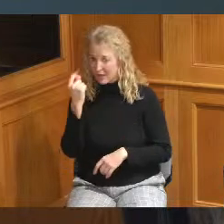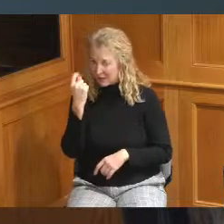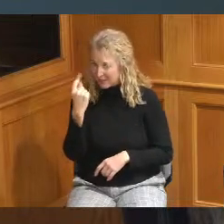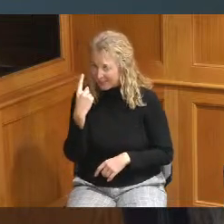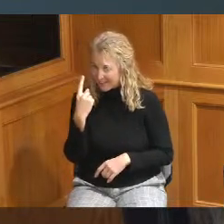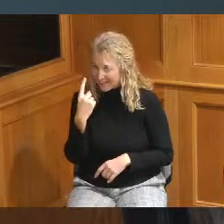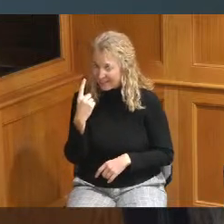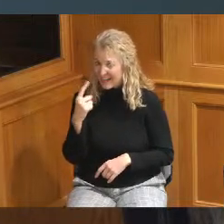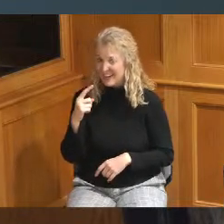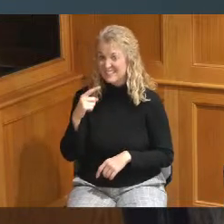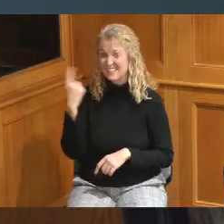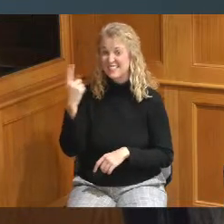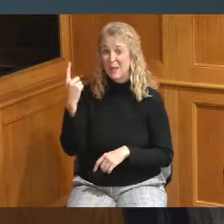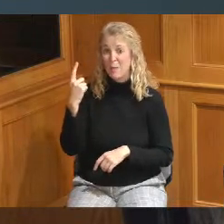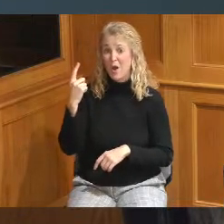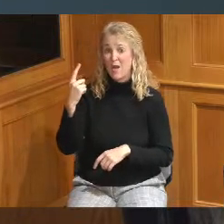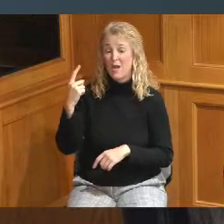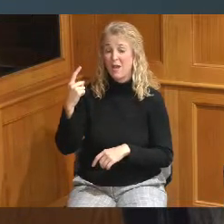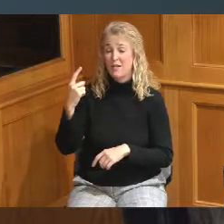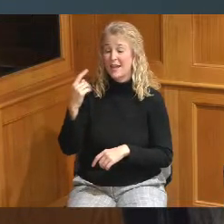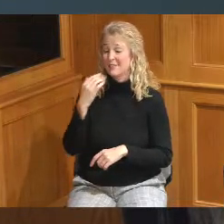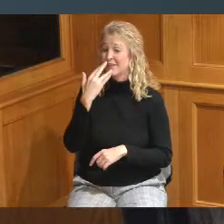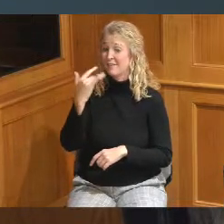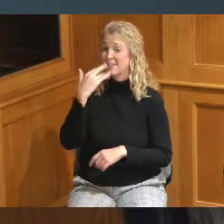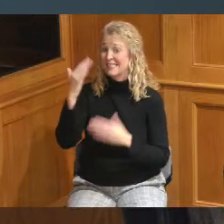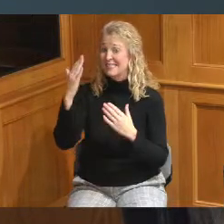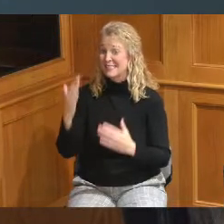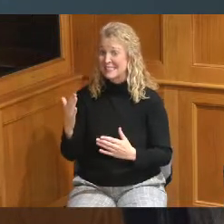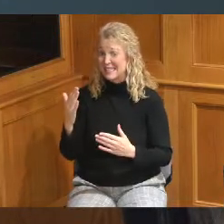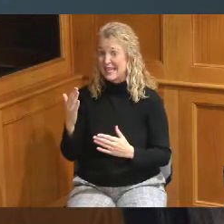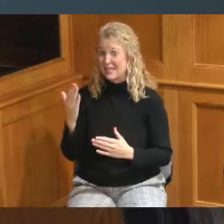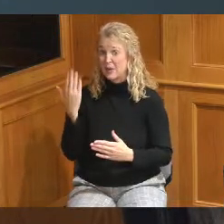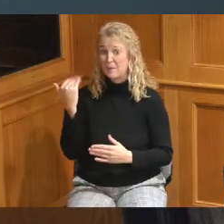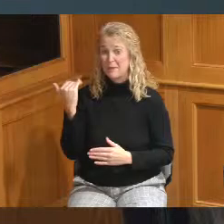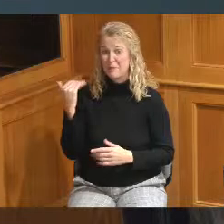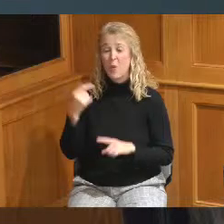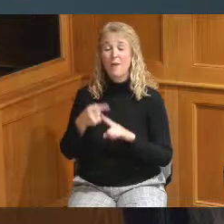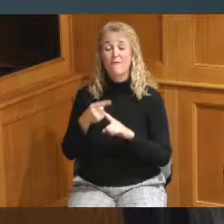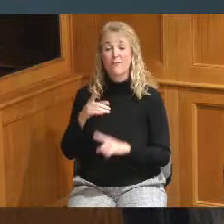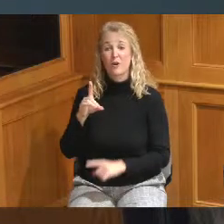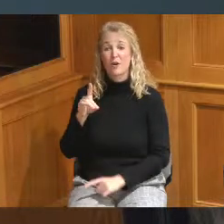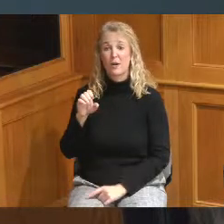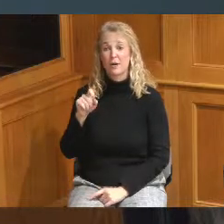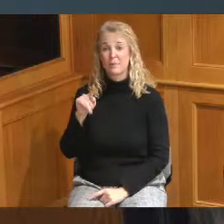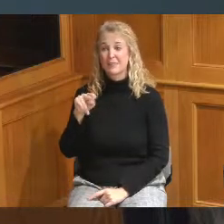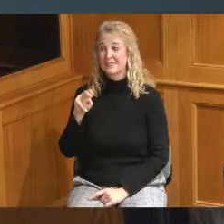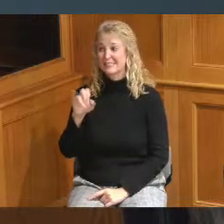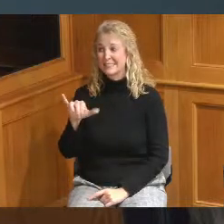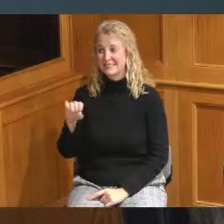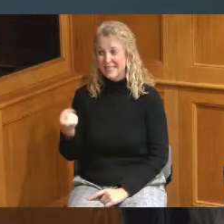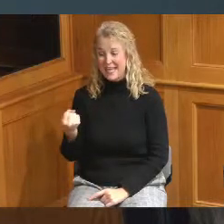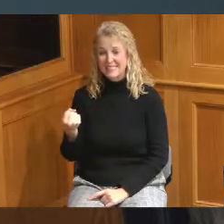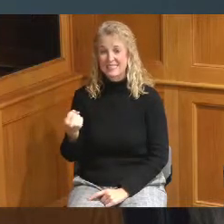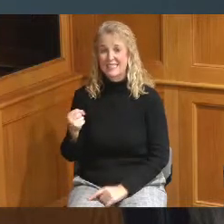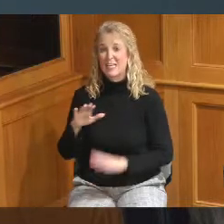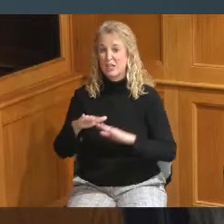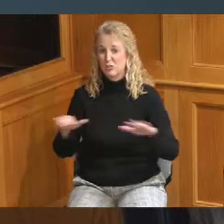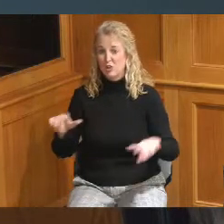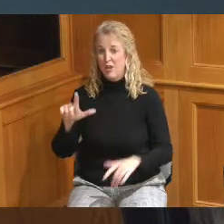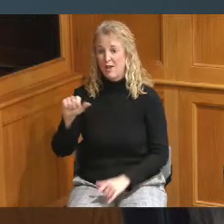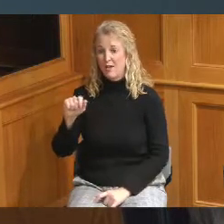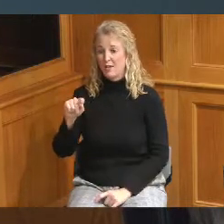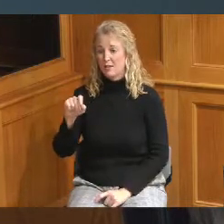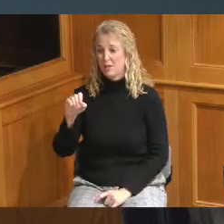national person that's a singer, used to be with Destiny's Child and is an actress, LaToya Luckett. She brought